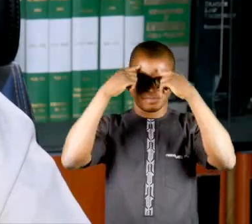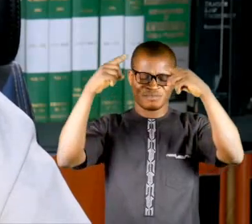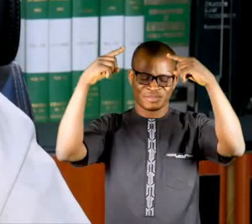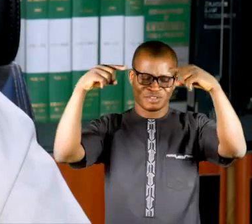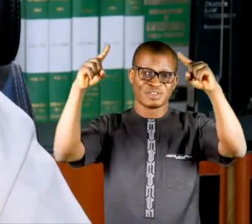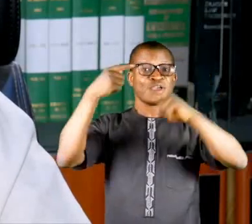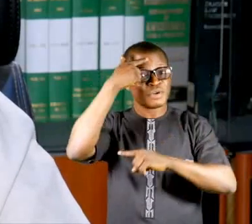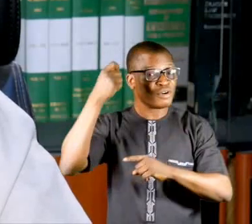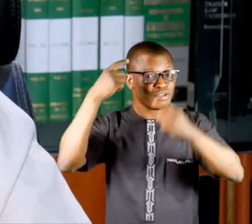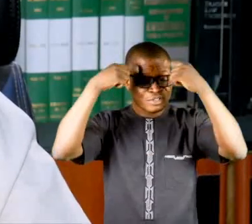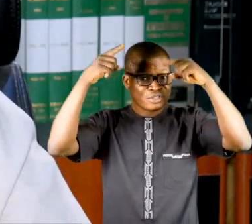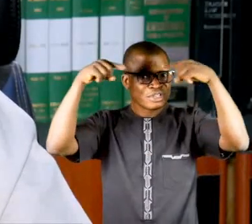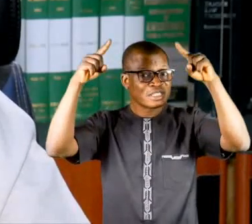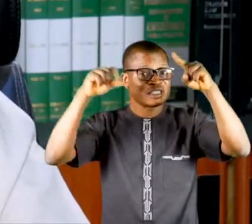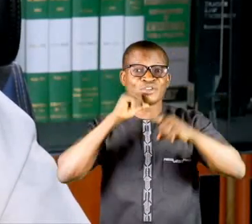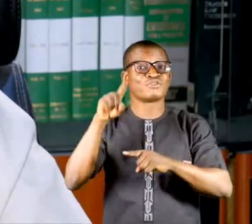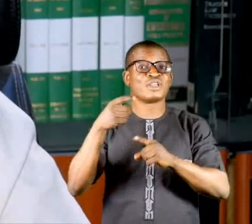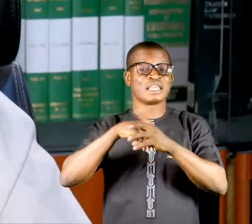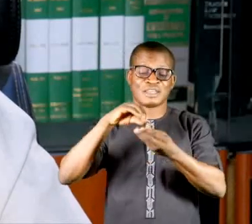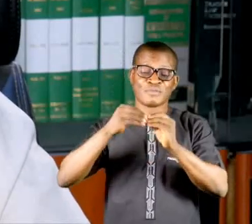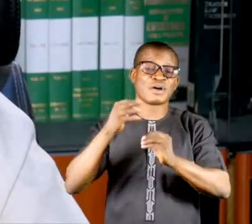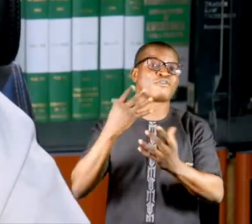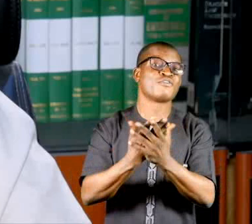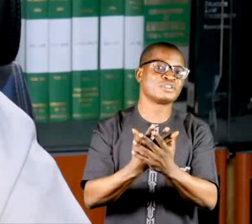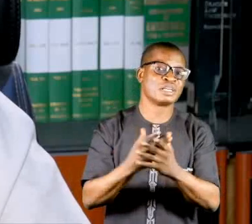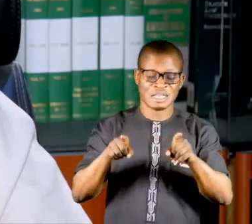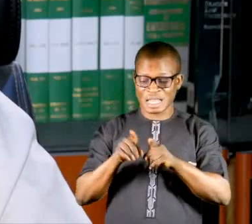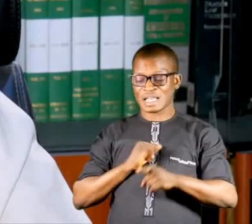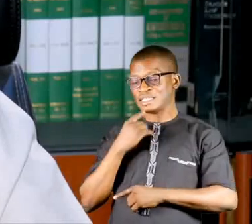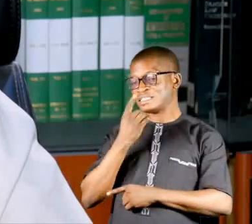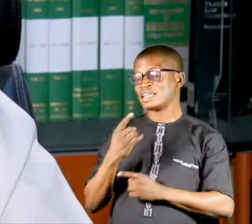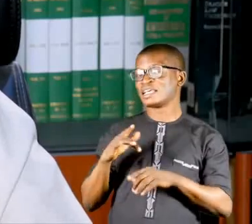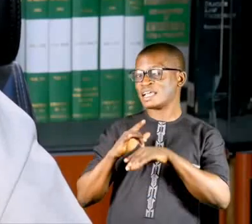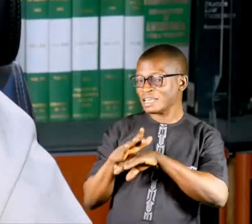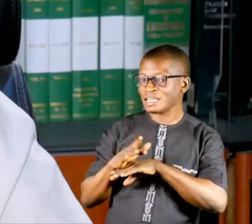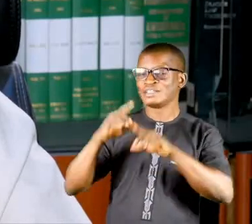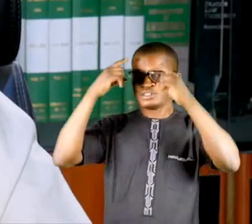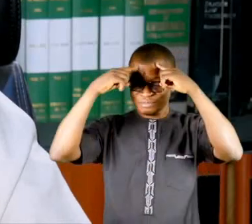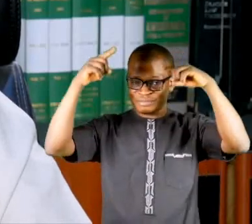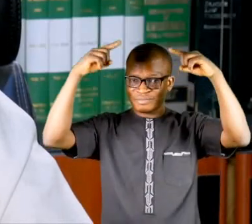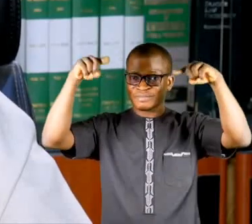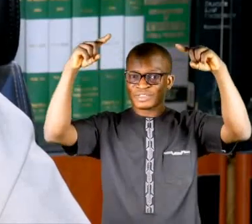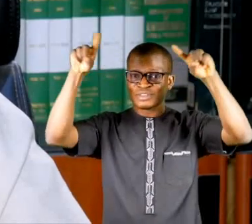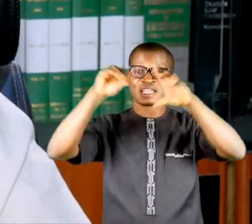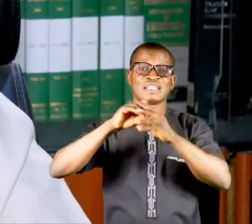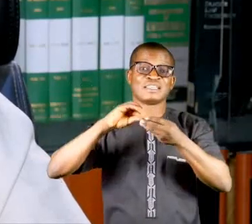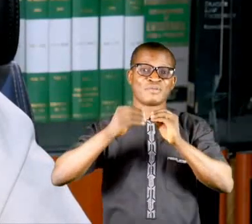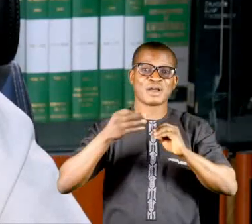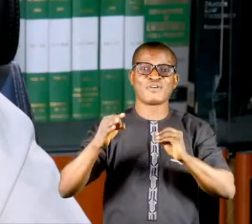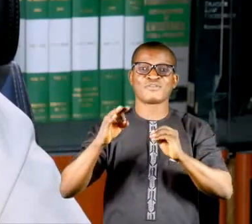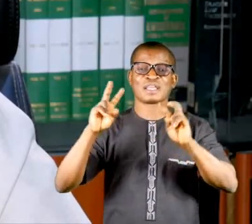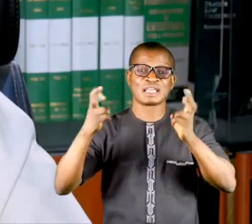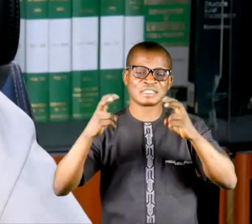these successes, because successes not only in terms of the number of conviction, as I said earlier, successes in terms of the number